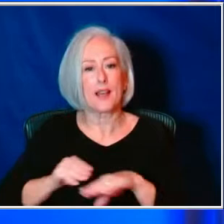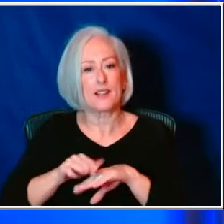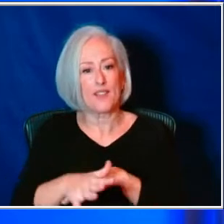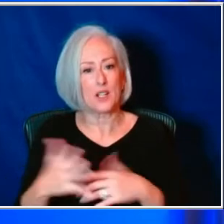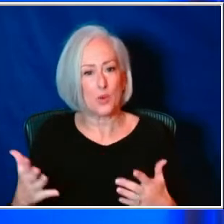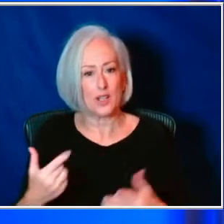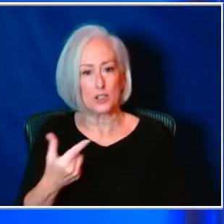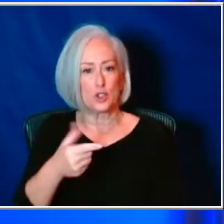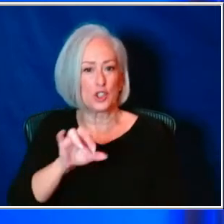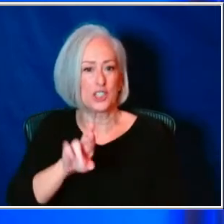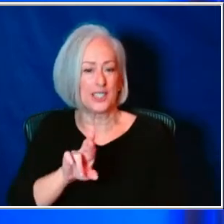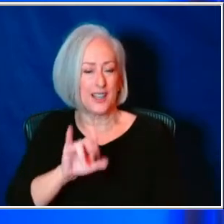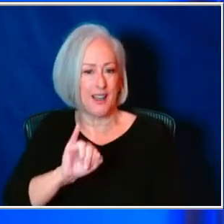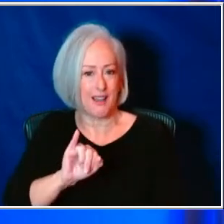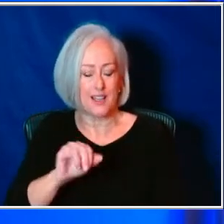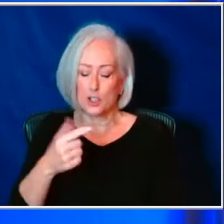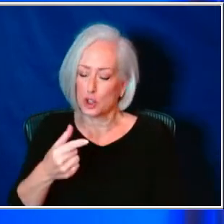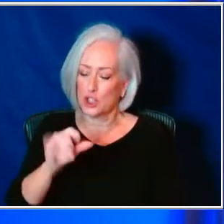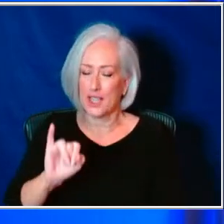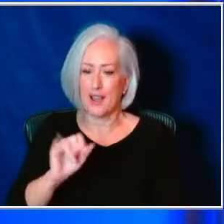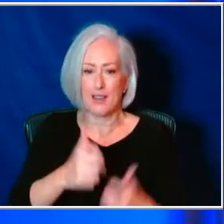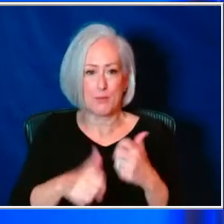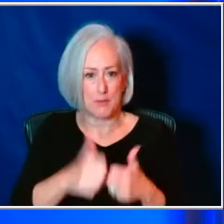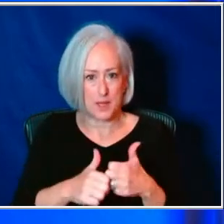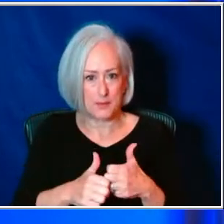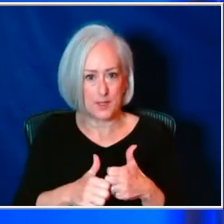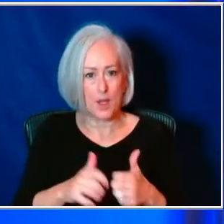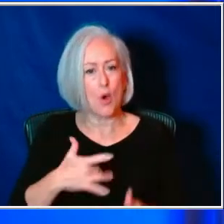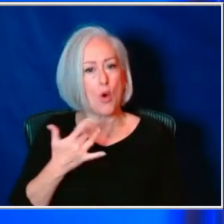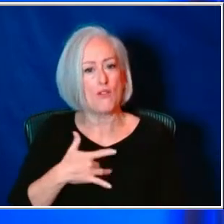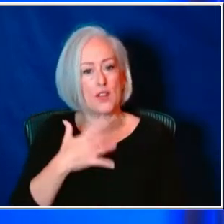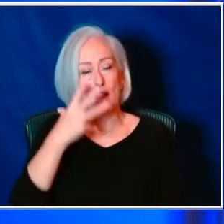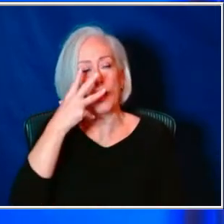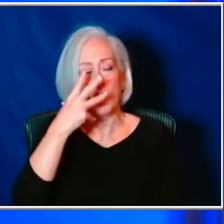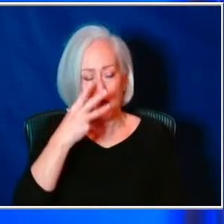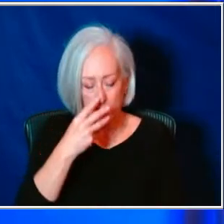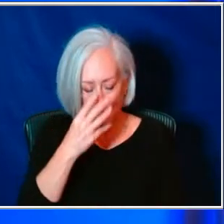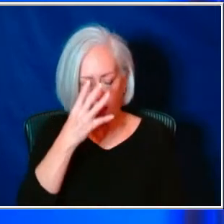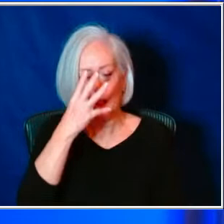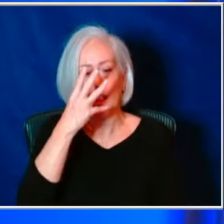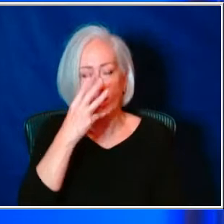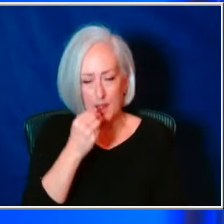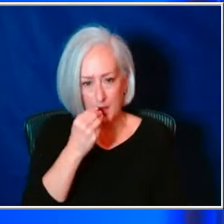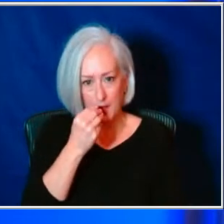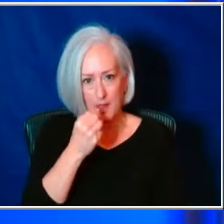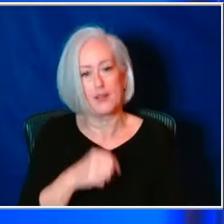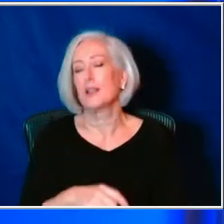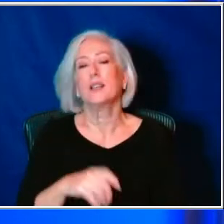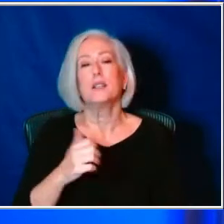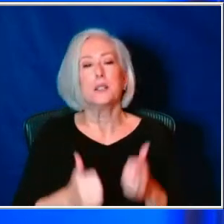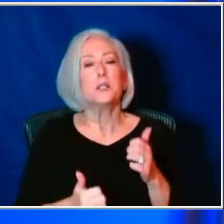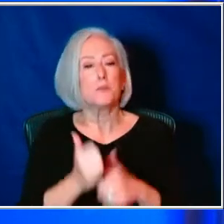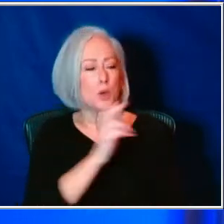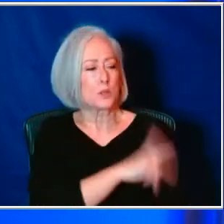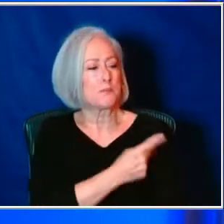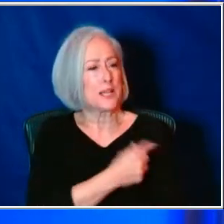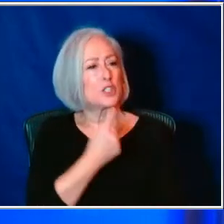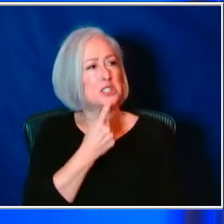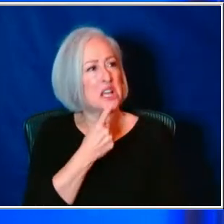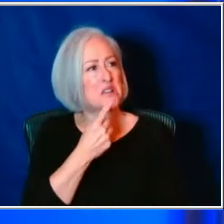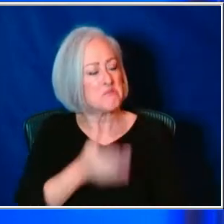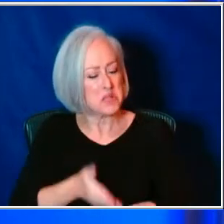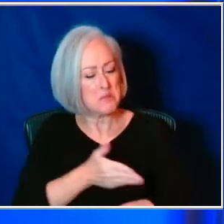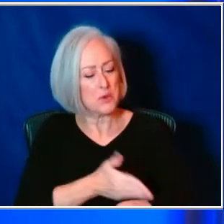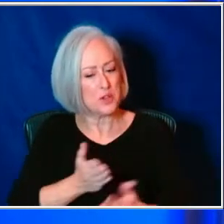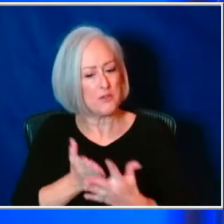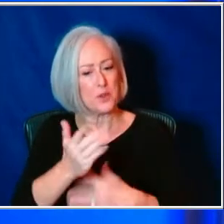upset and drowsiness, many of which patients experience that they get better over time, typically about 2 to 3